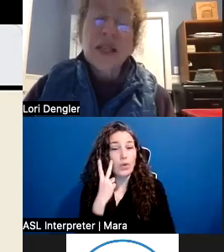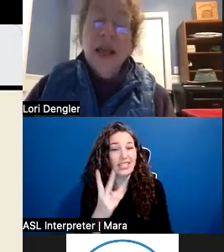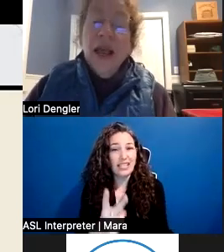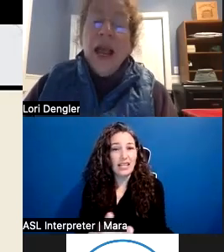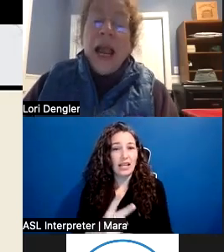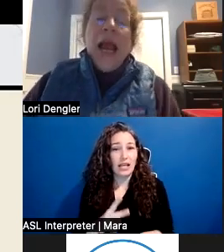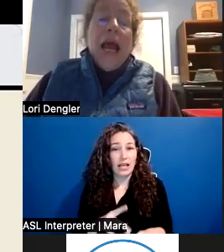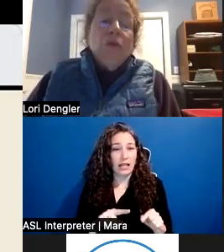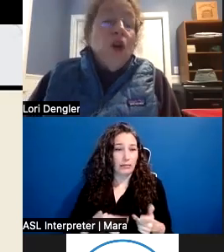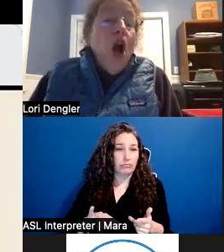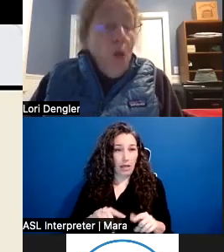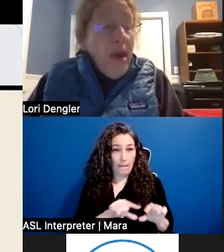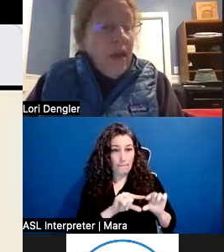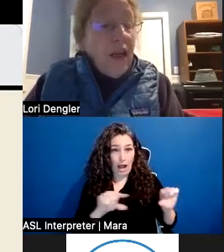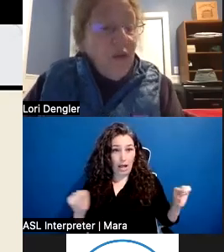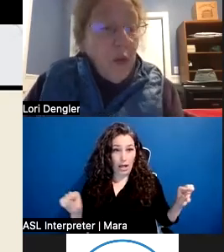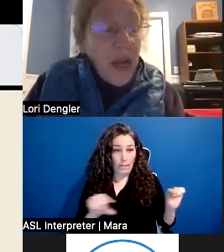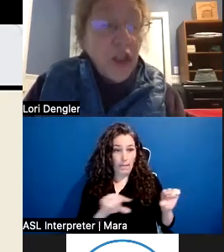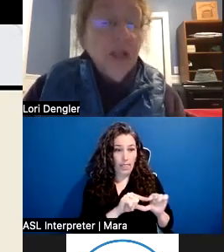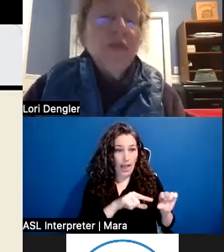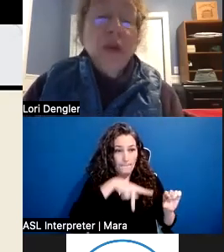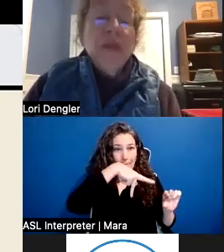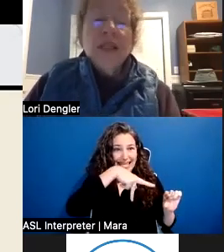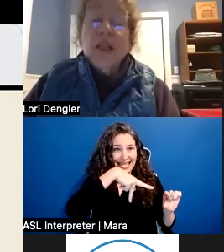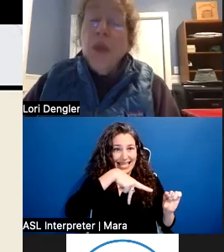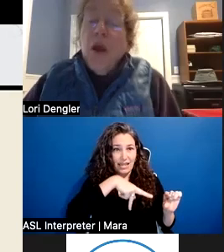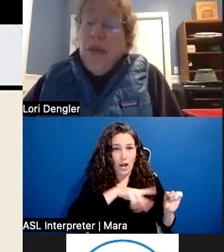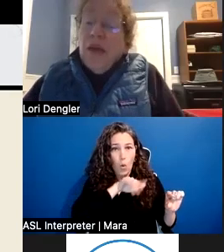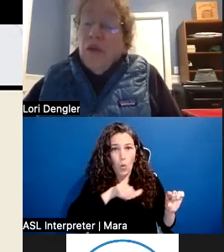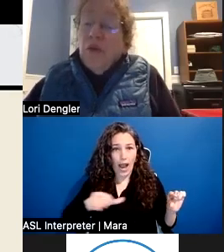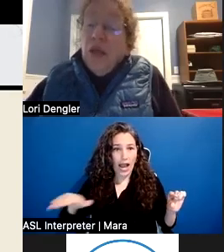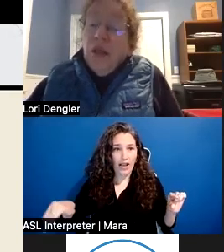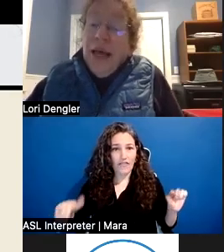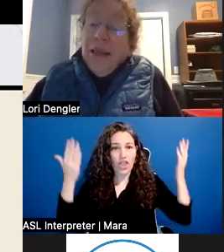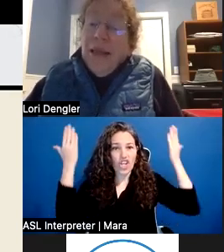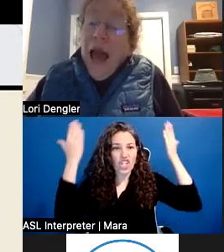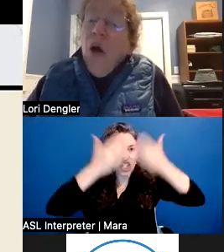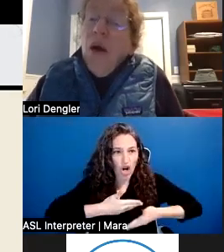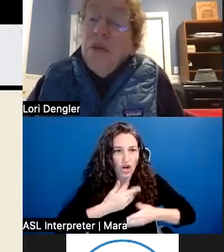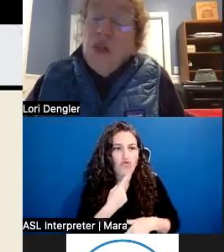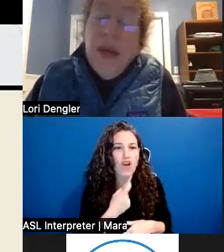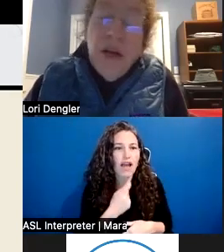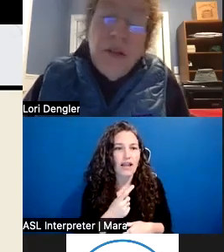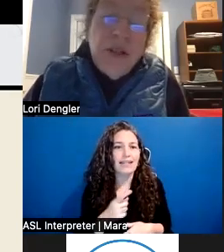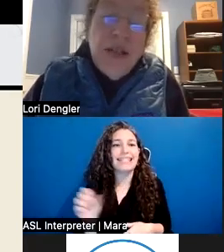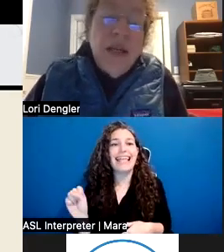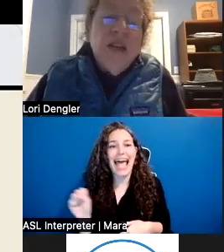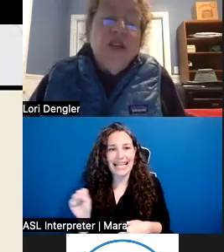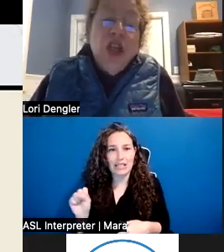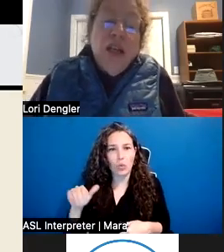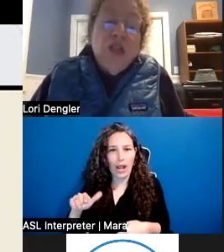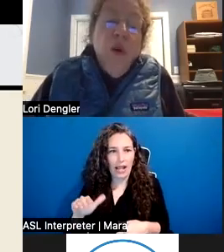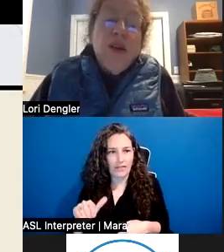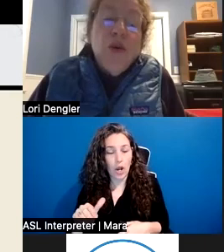arrives. And we're hoping that information from this experiment will allow a much better understanding